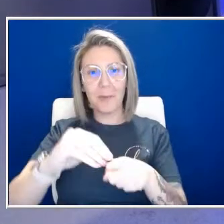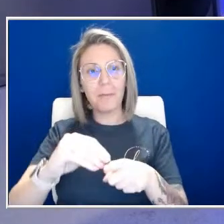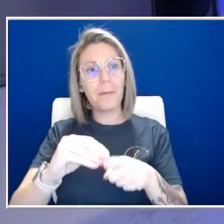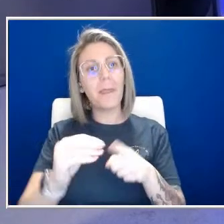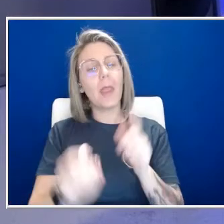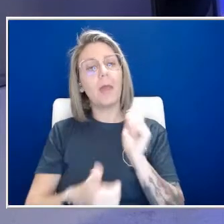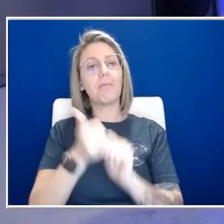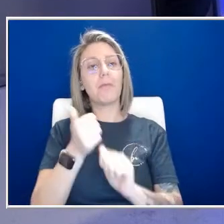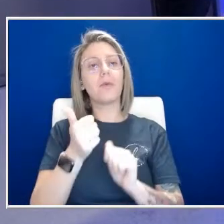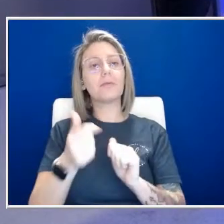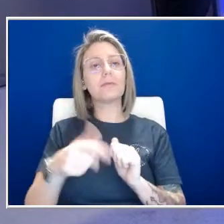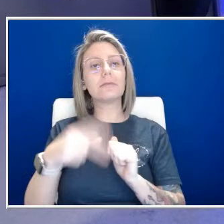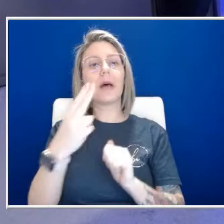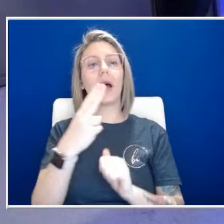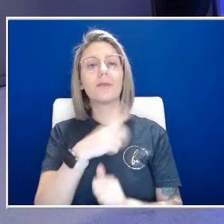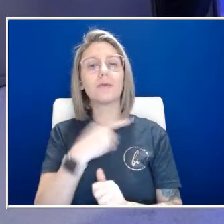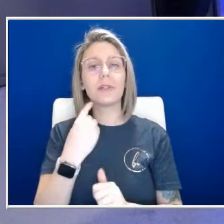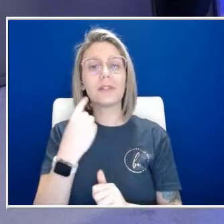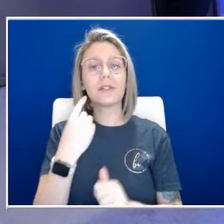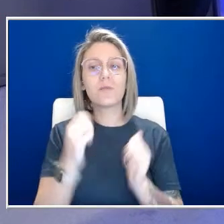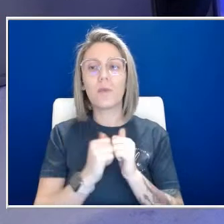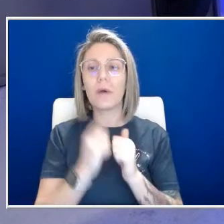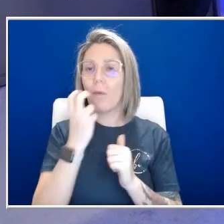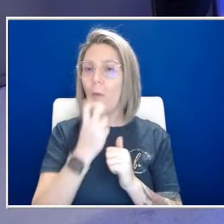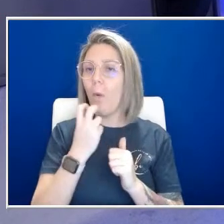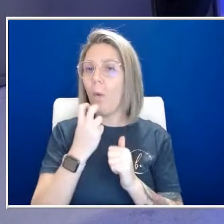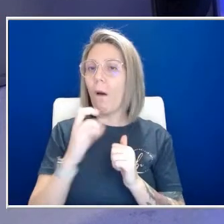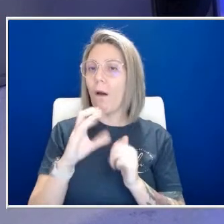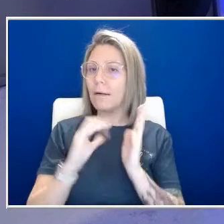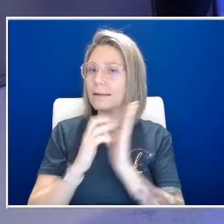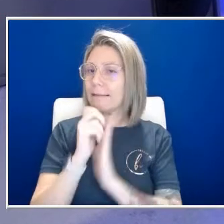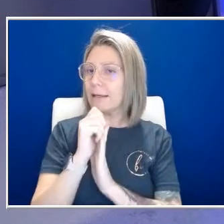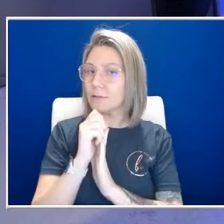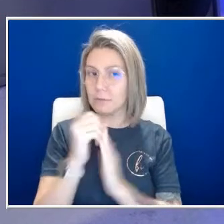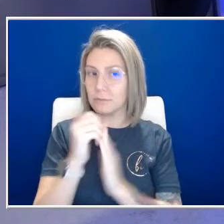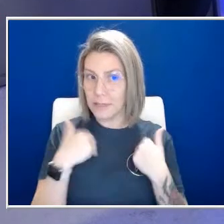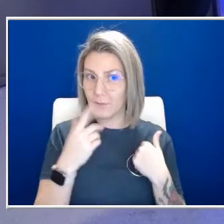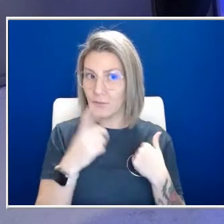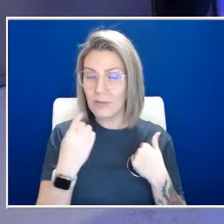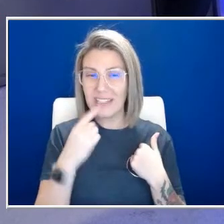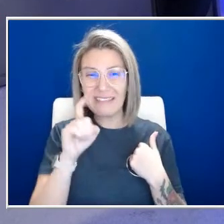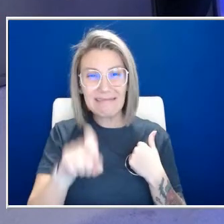oral cancers? Are there any risks that people should be looking out for?